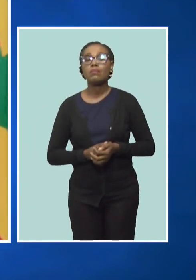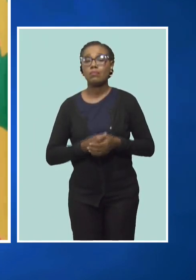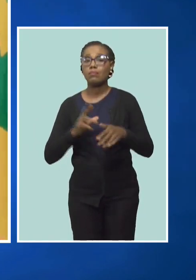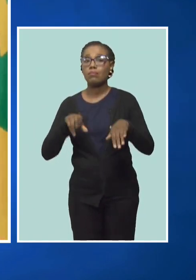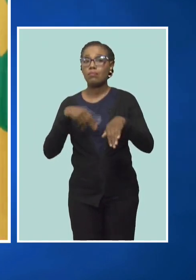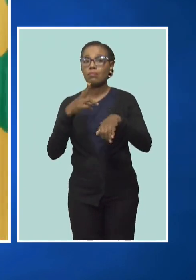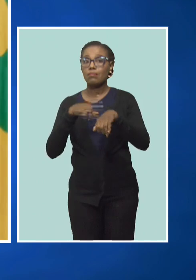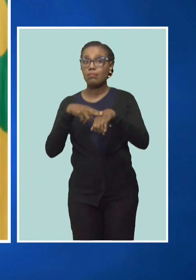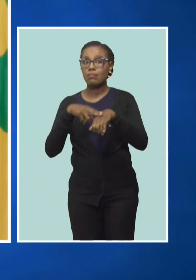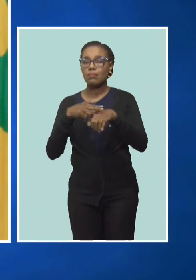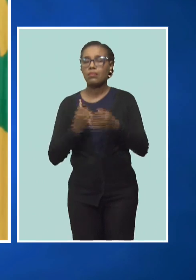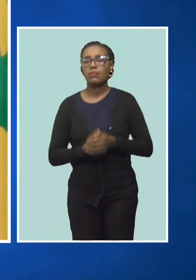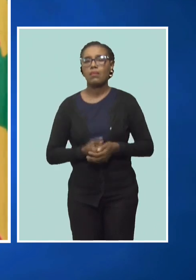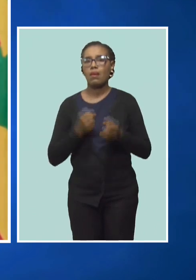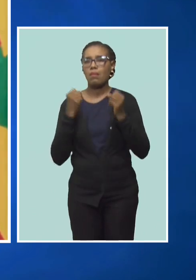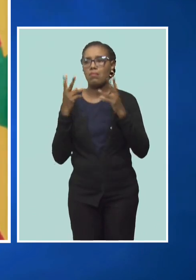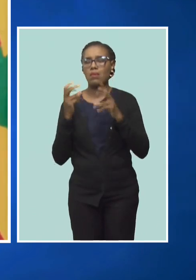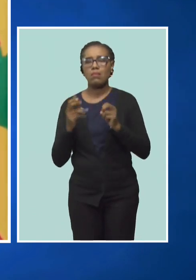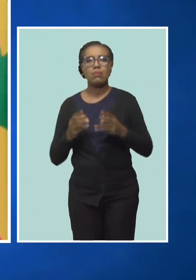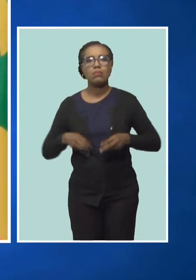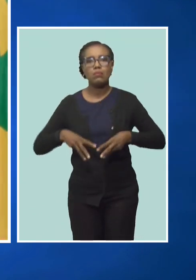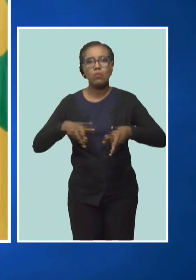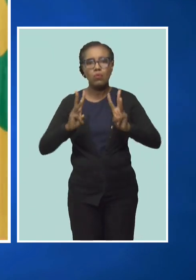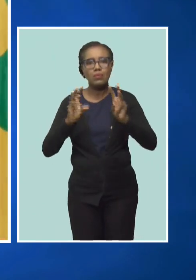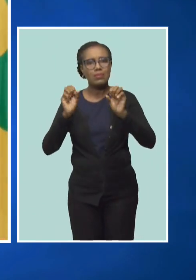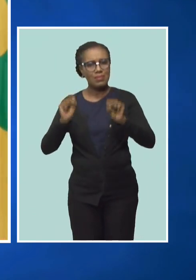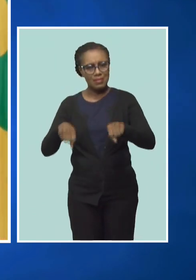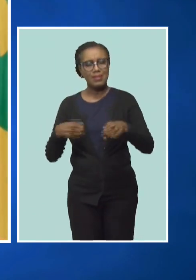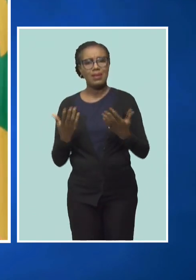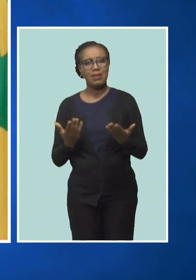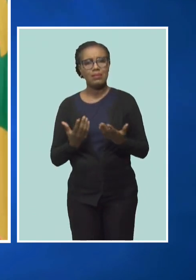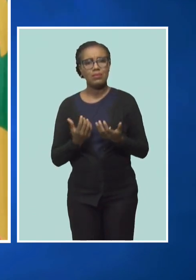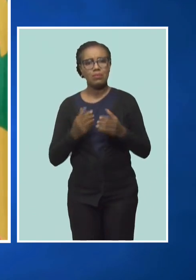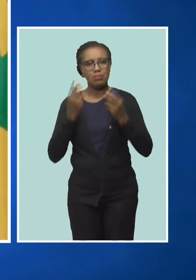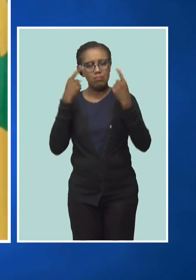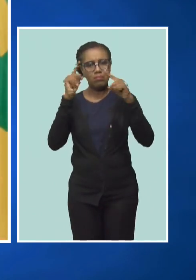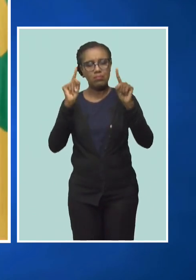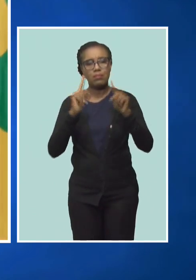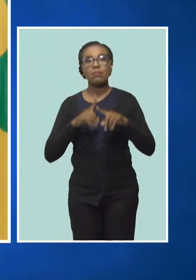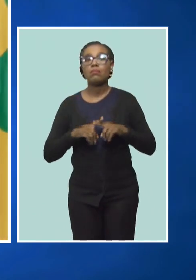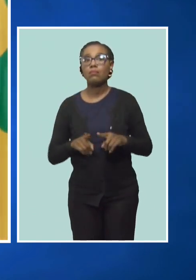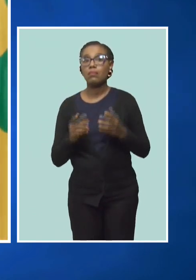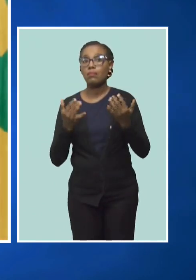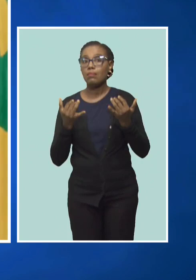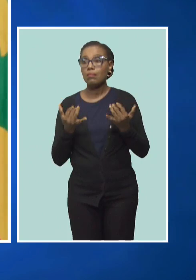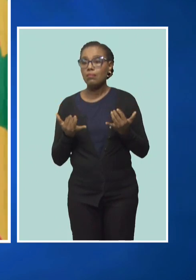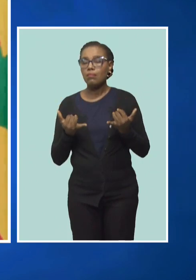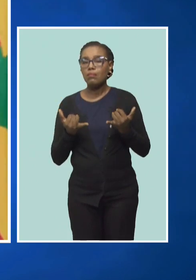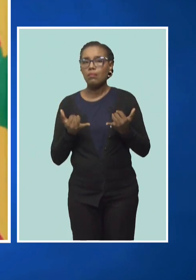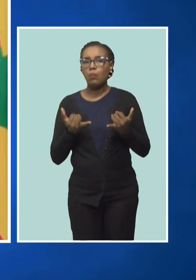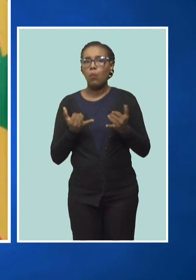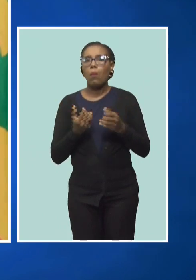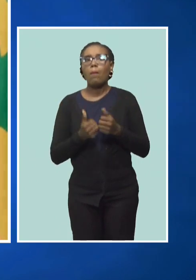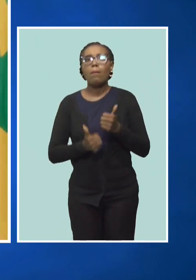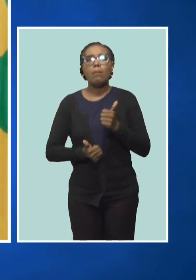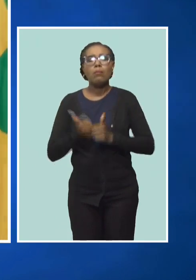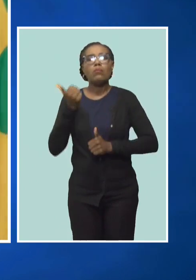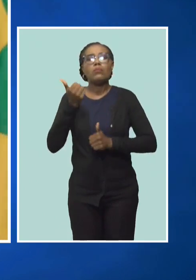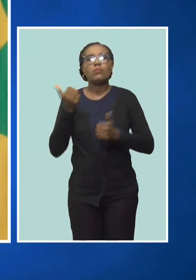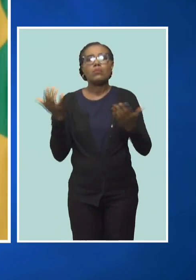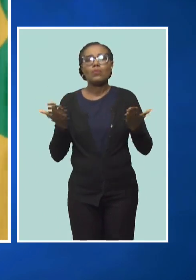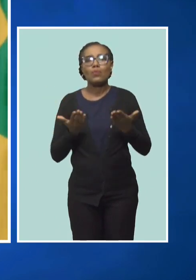Naturally, there are many ways in which you can do so, but perhaps none more so than